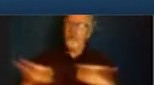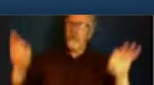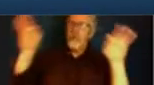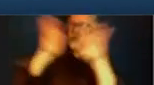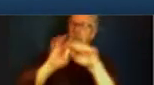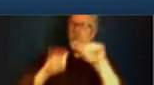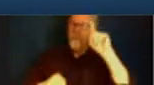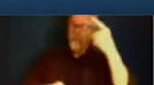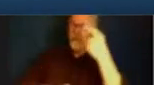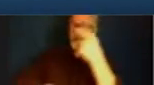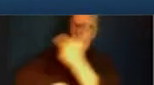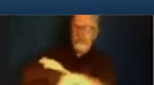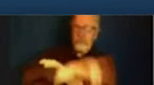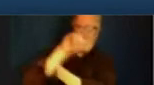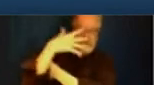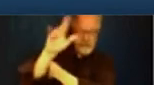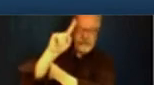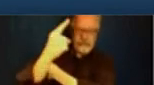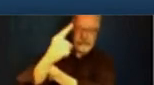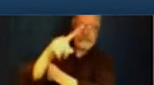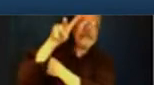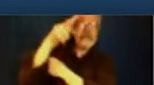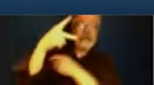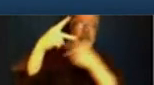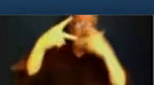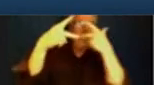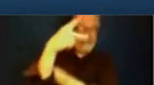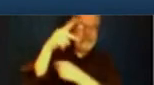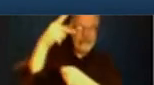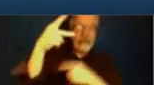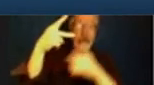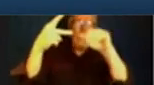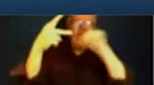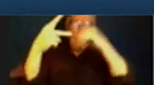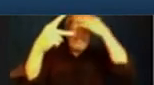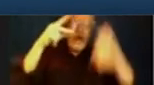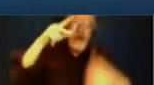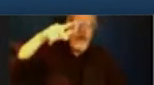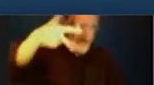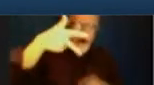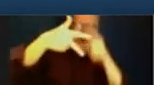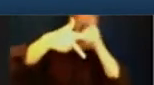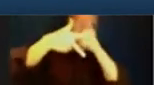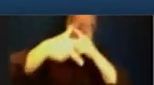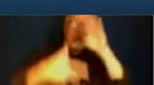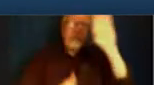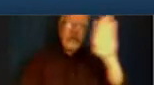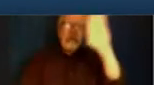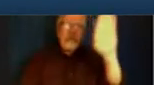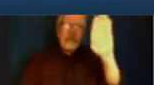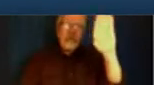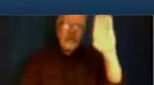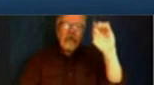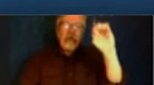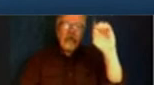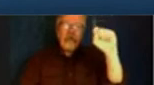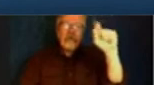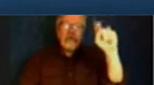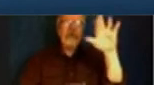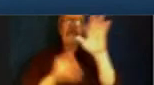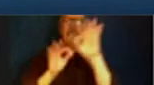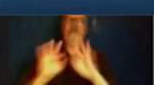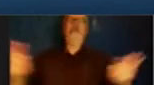the booster dose. Because the booster dose, particularly with the onset of the Omicron variant, is of